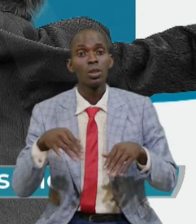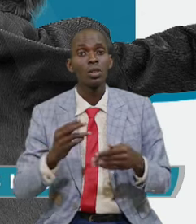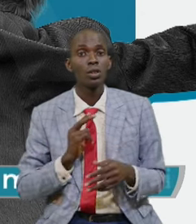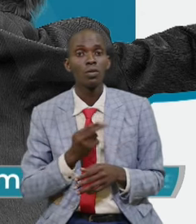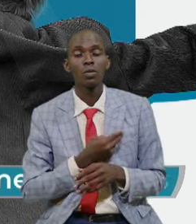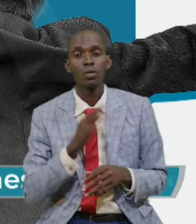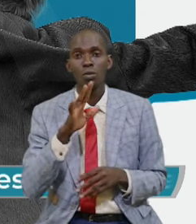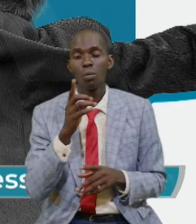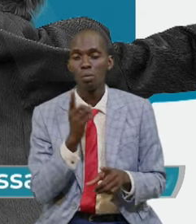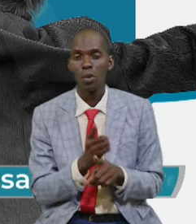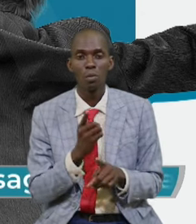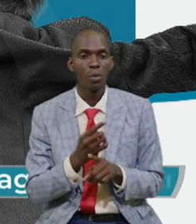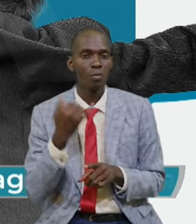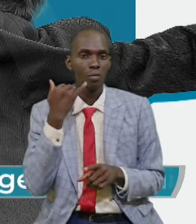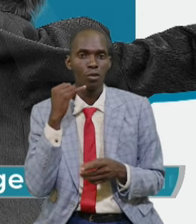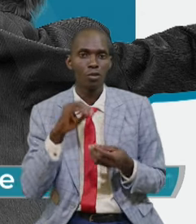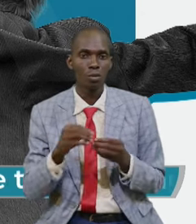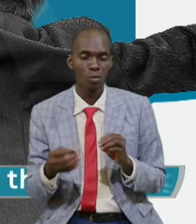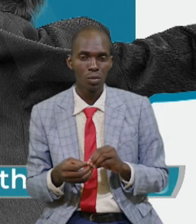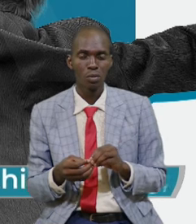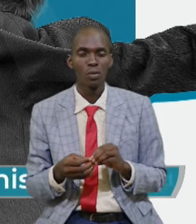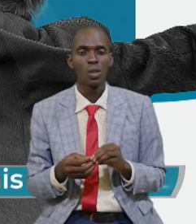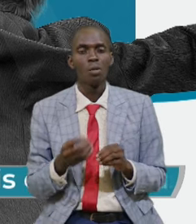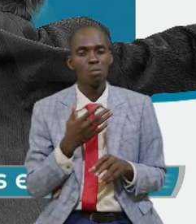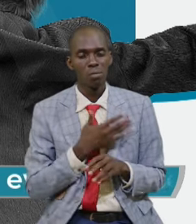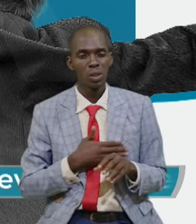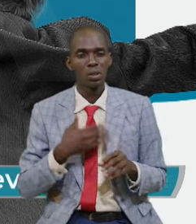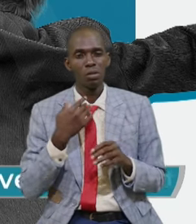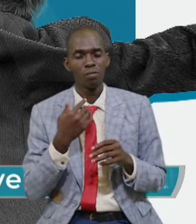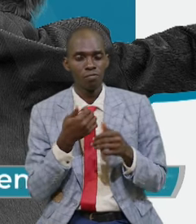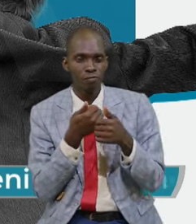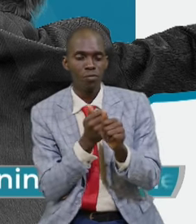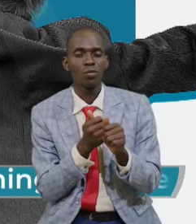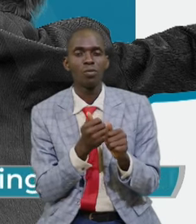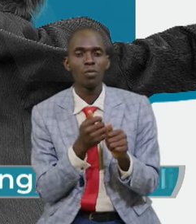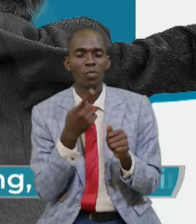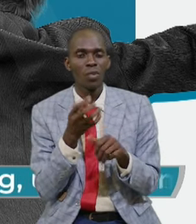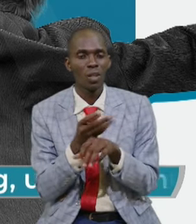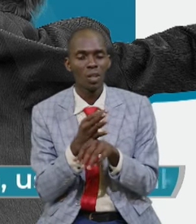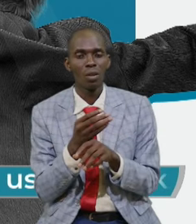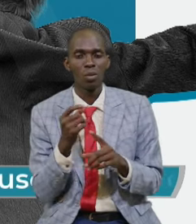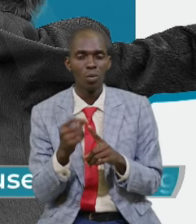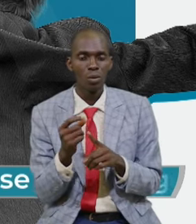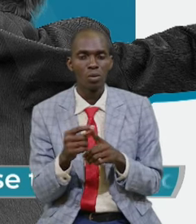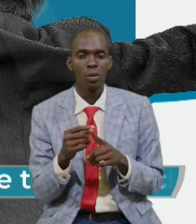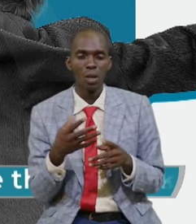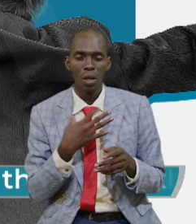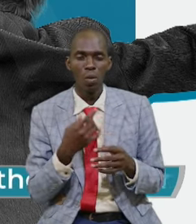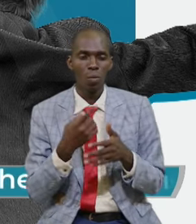Please cooperate with the counselors and give them all the necessary